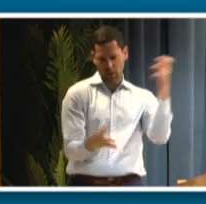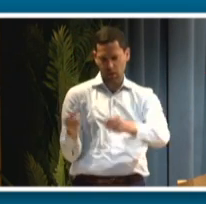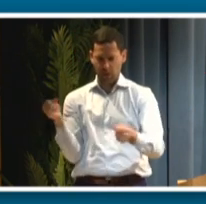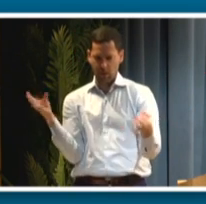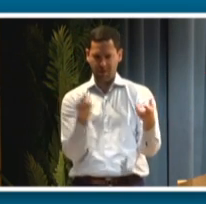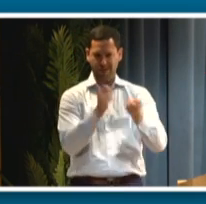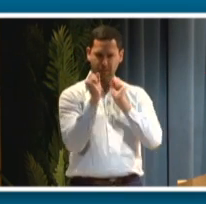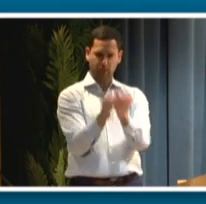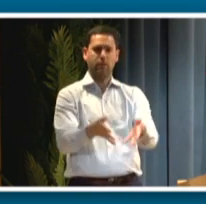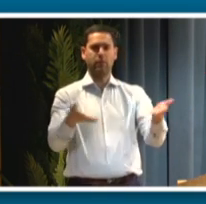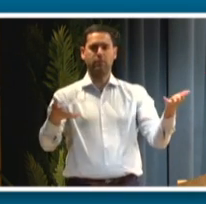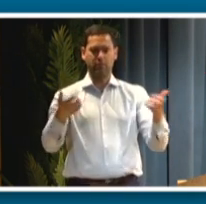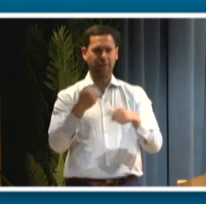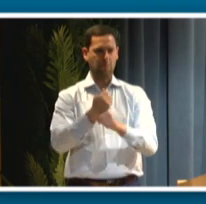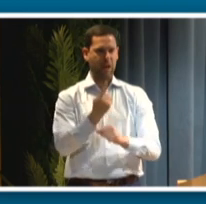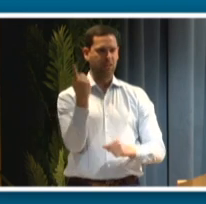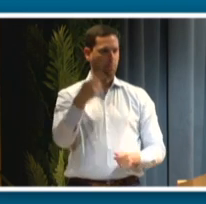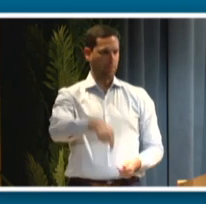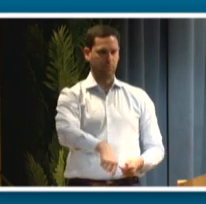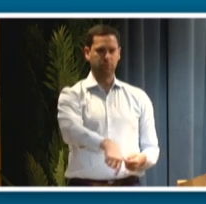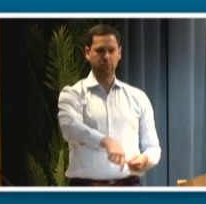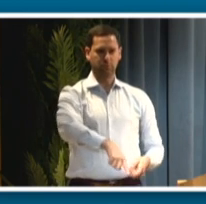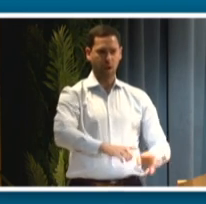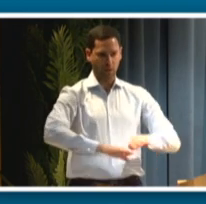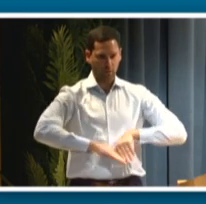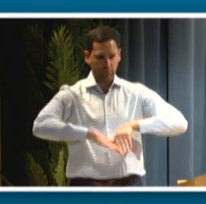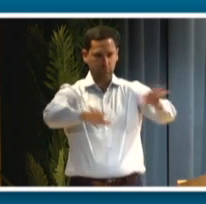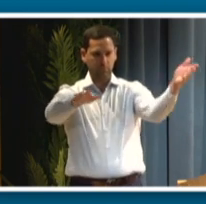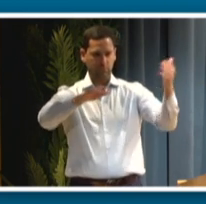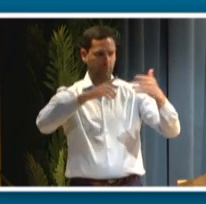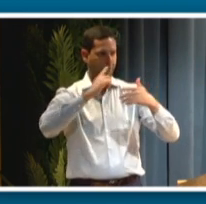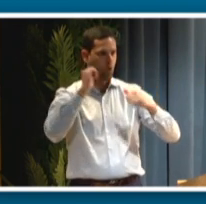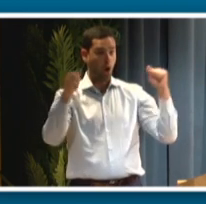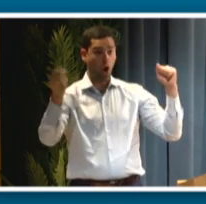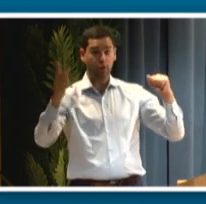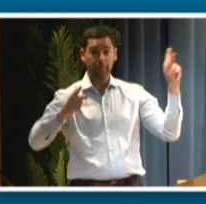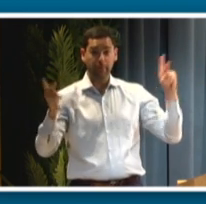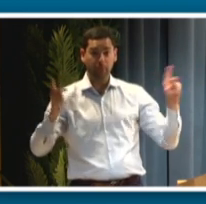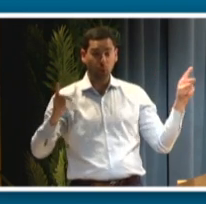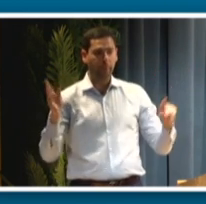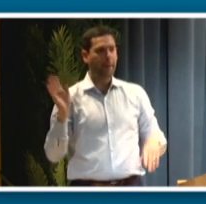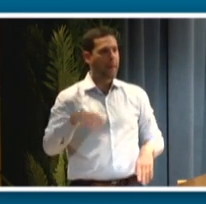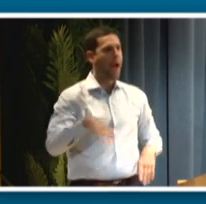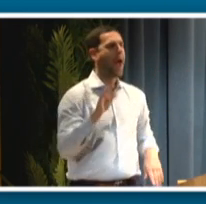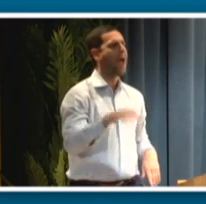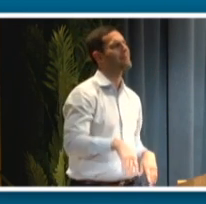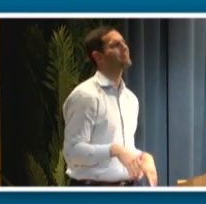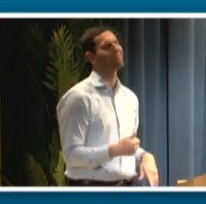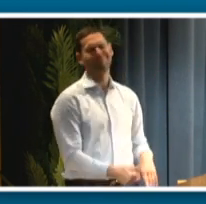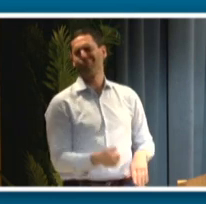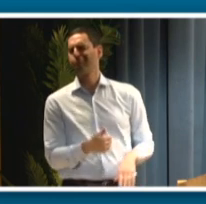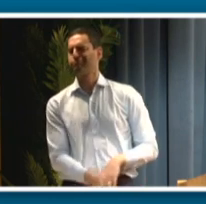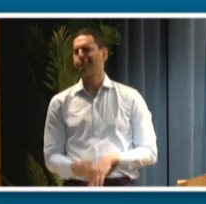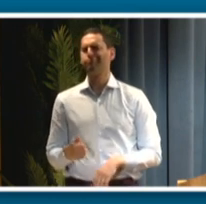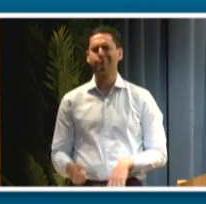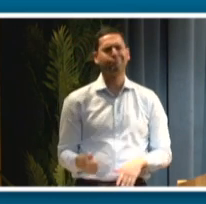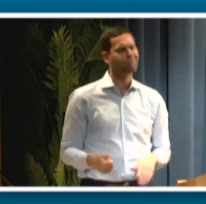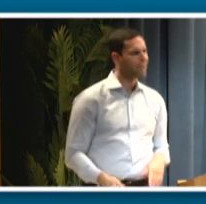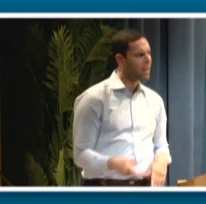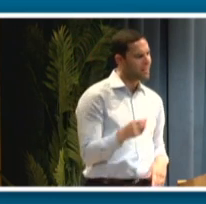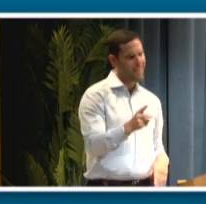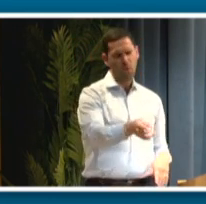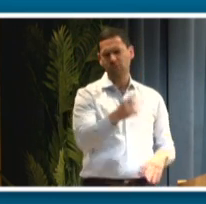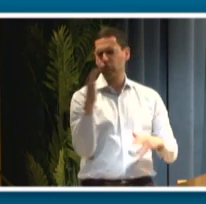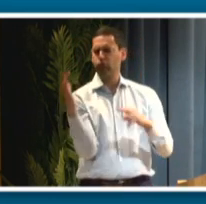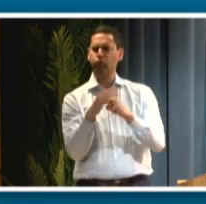to make a thing for everybody else to tell me how good it is. Hey, man, you really did